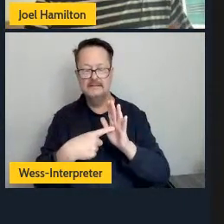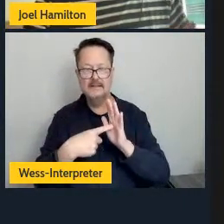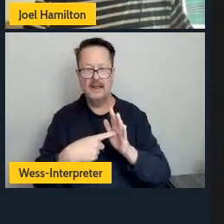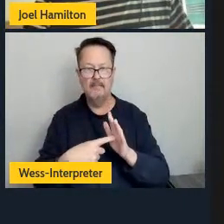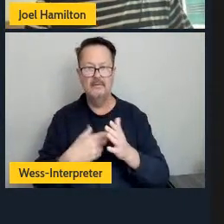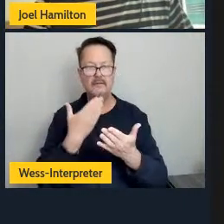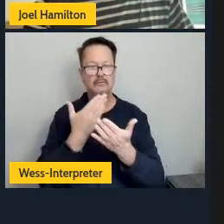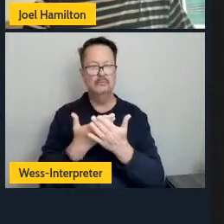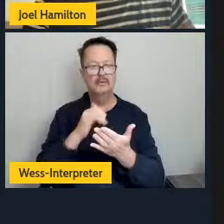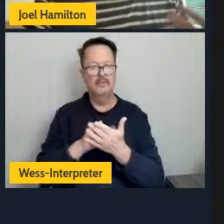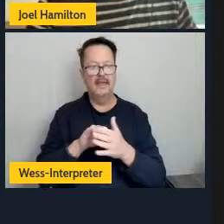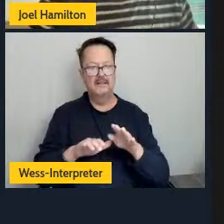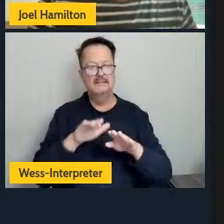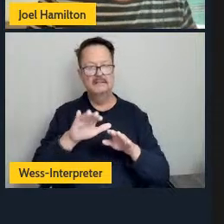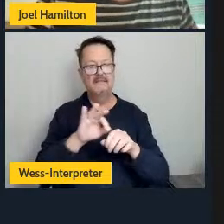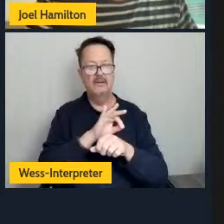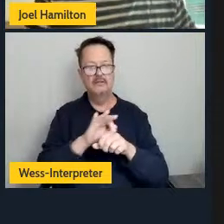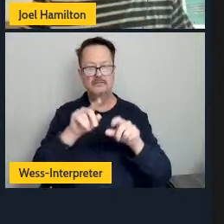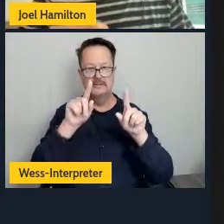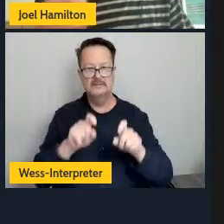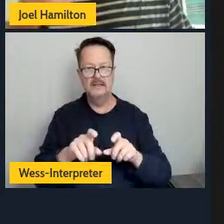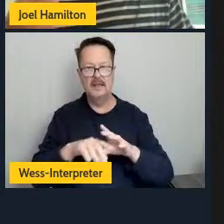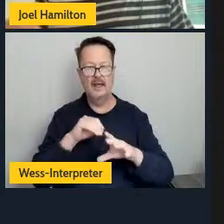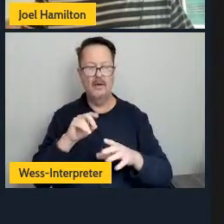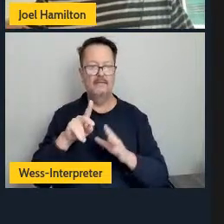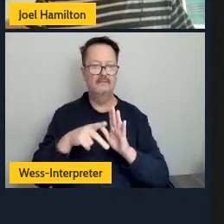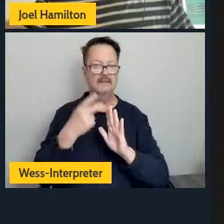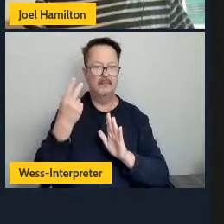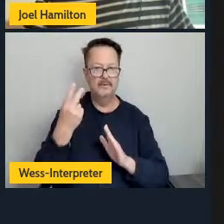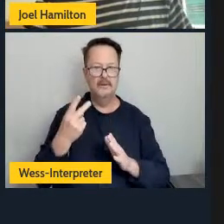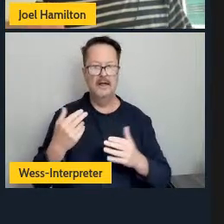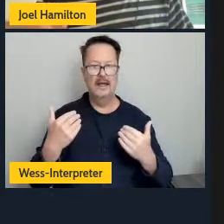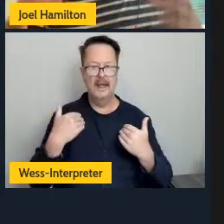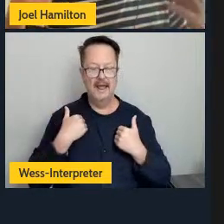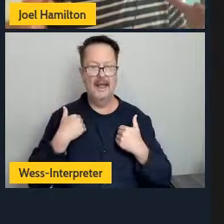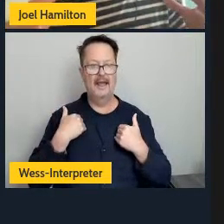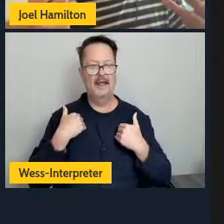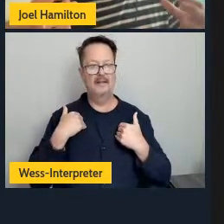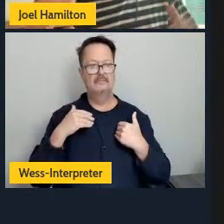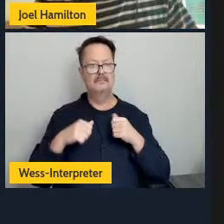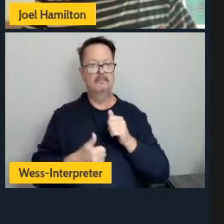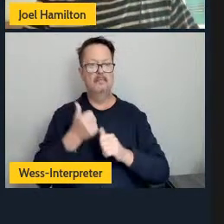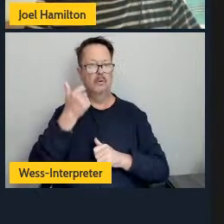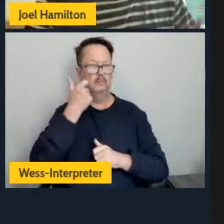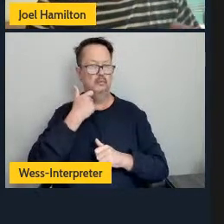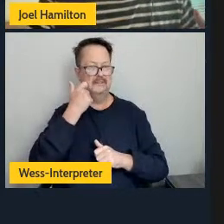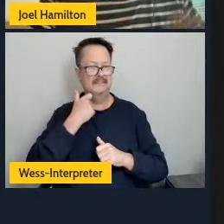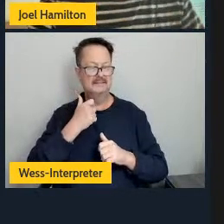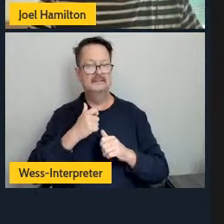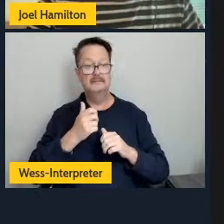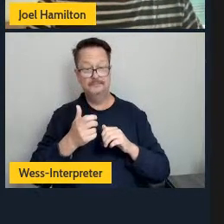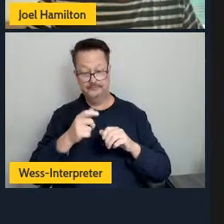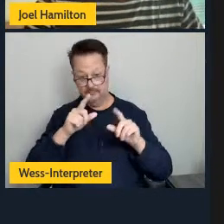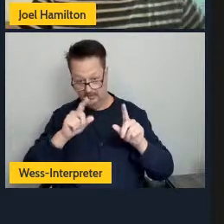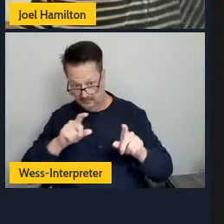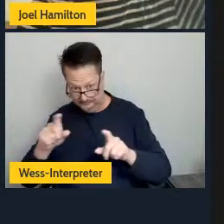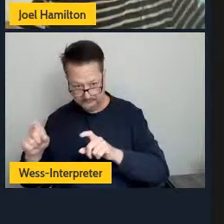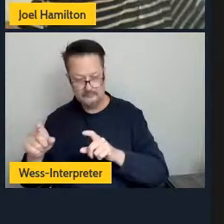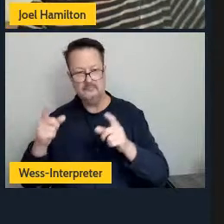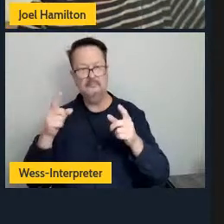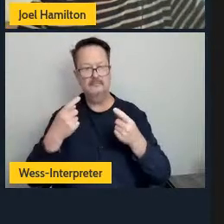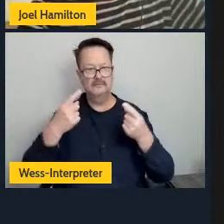that a step function called test, add, and double has had its most recent execution completed with the status